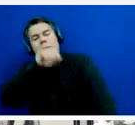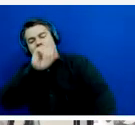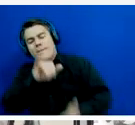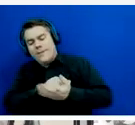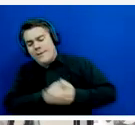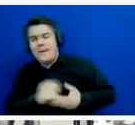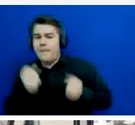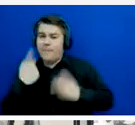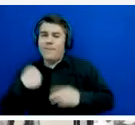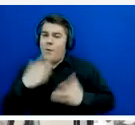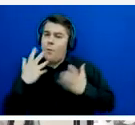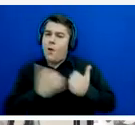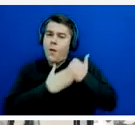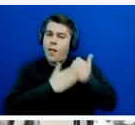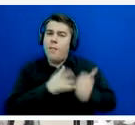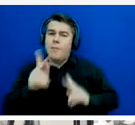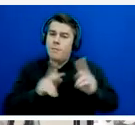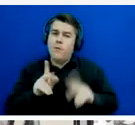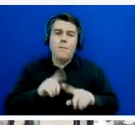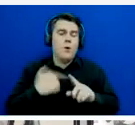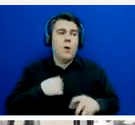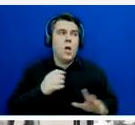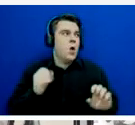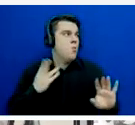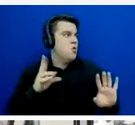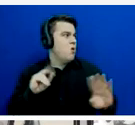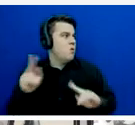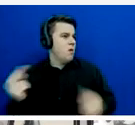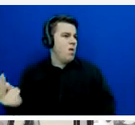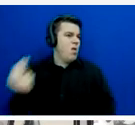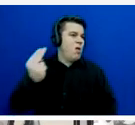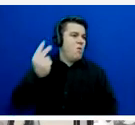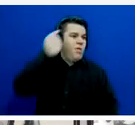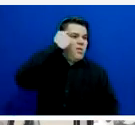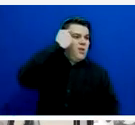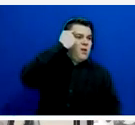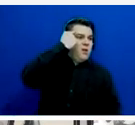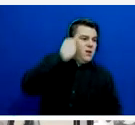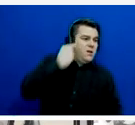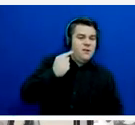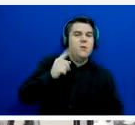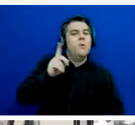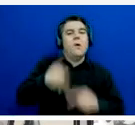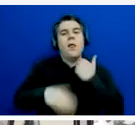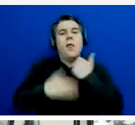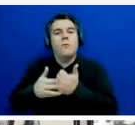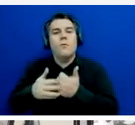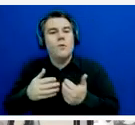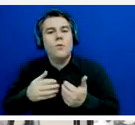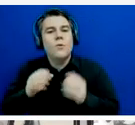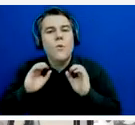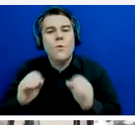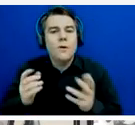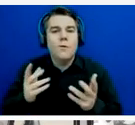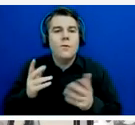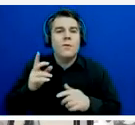help people, but we get into this, oh no, what are people going to think? And we forget that so then we can't help anybody. We're not looking outside ourselves. So that